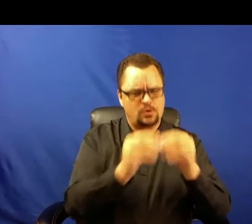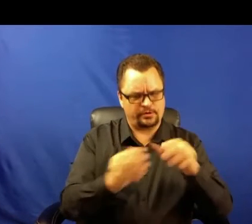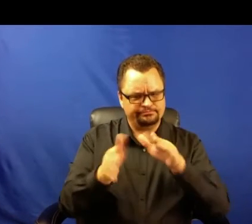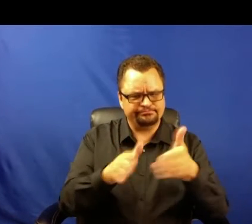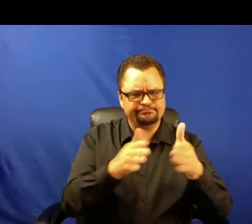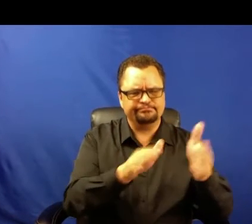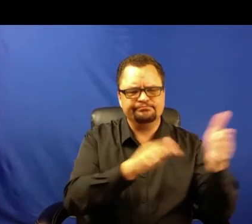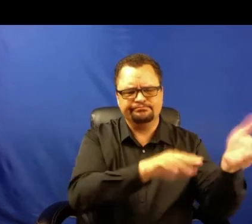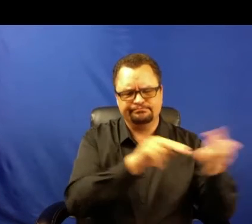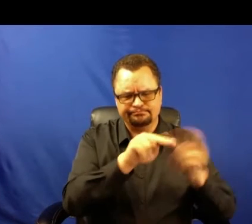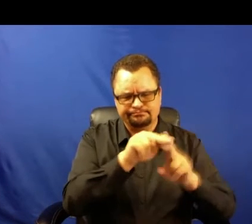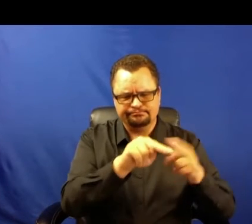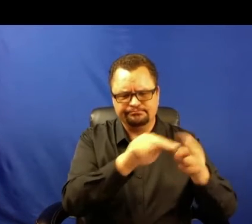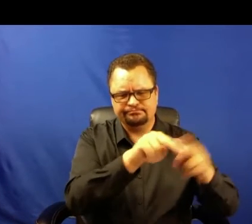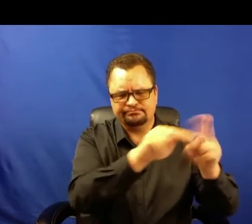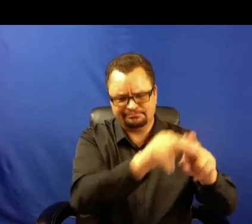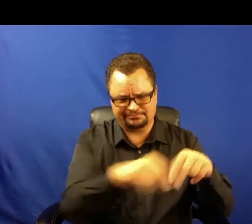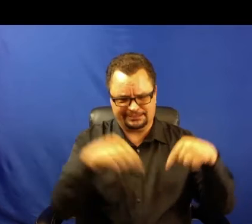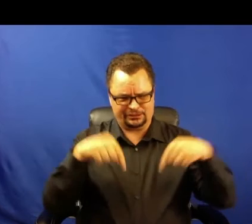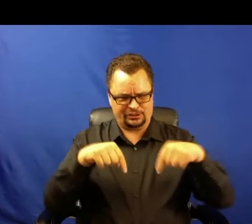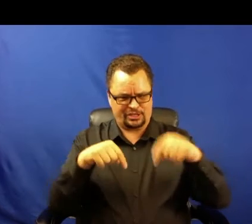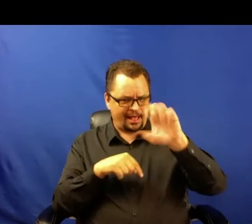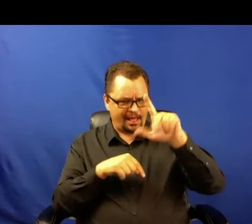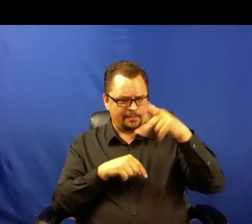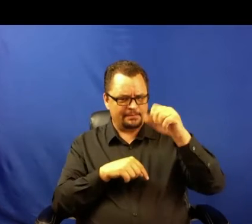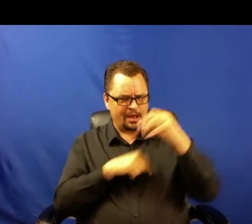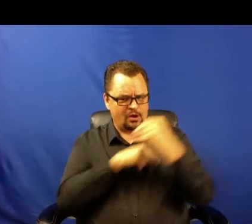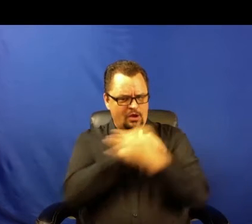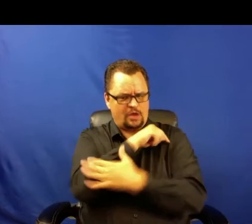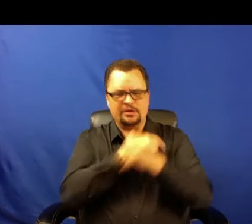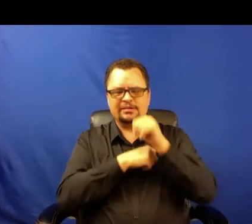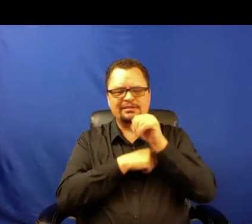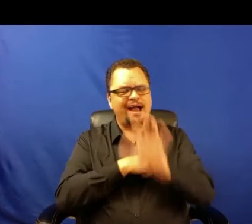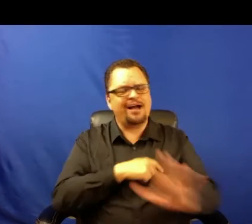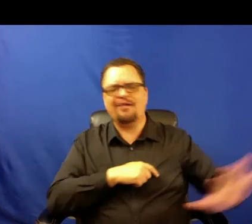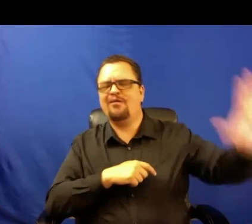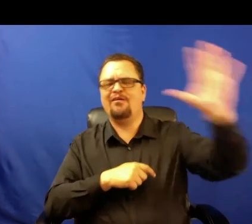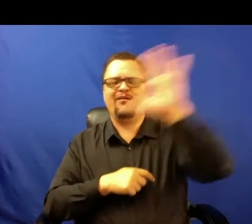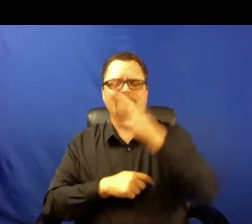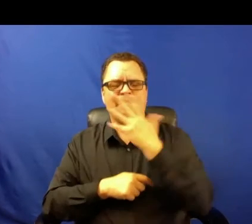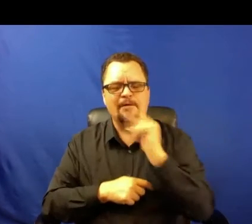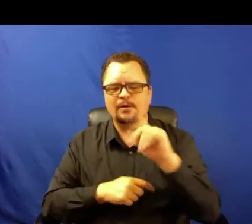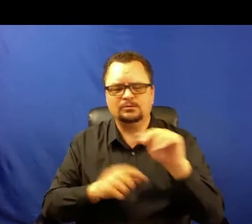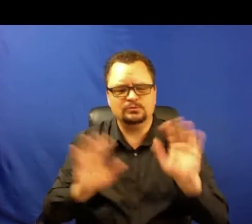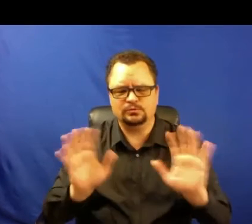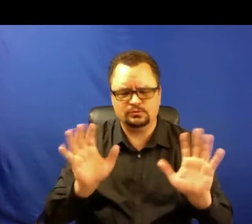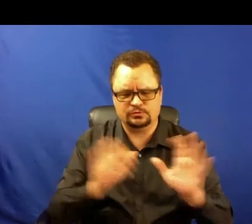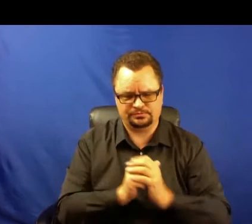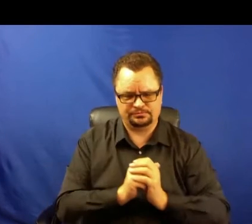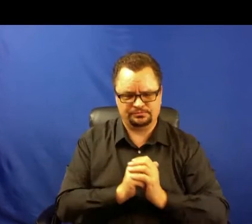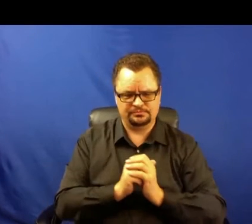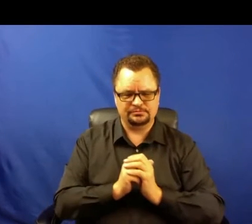slide, please. Continuing with only El Paso County residents, we're now looking at the same graph